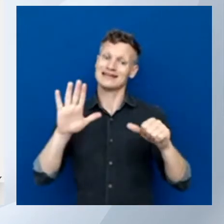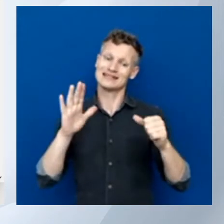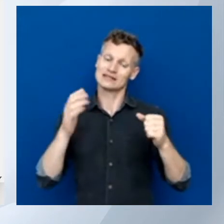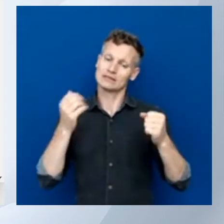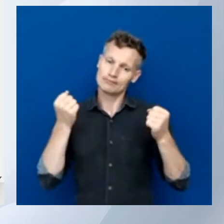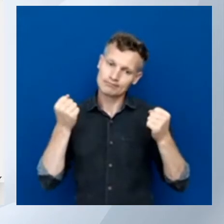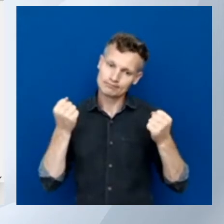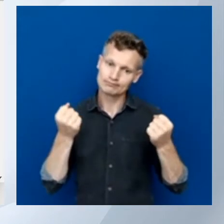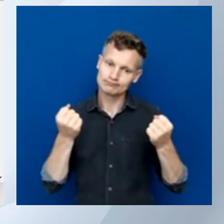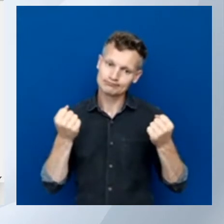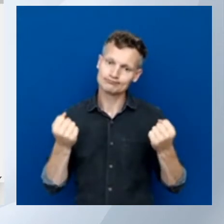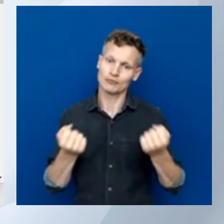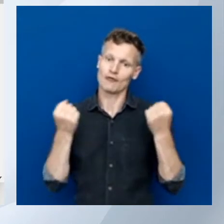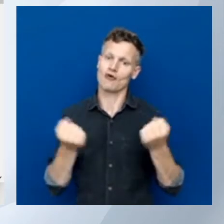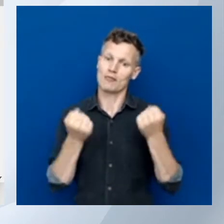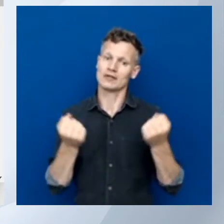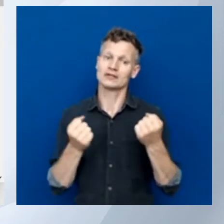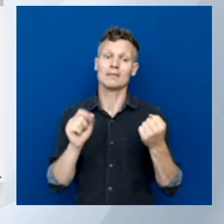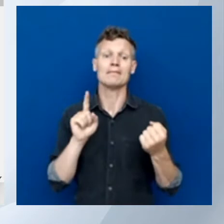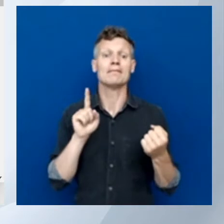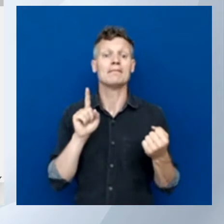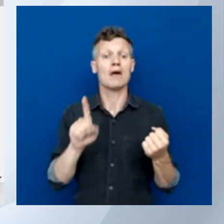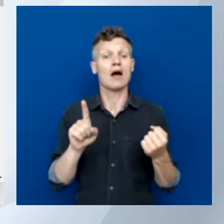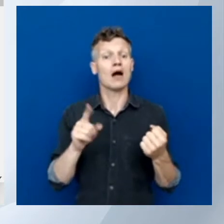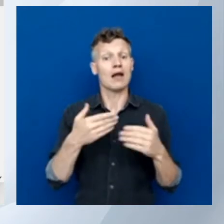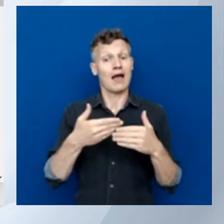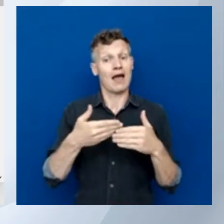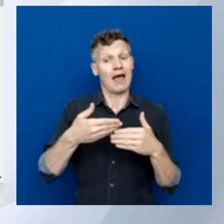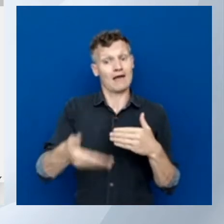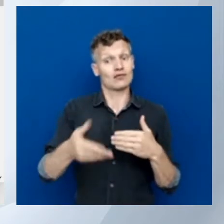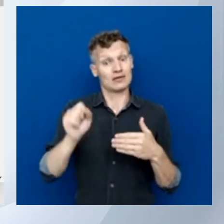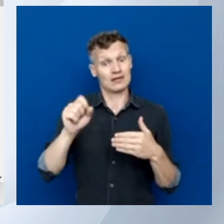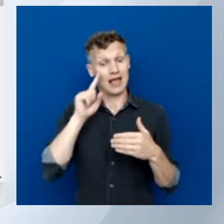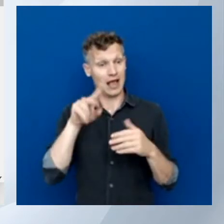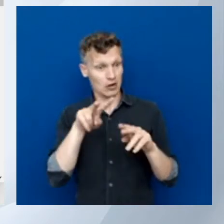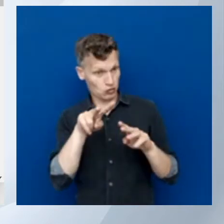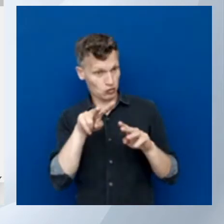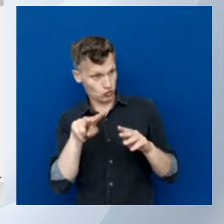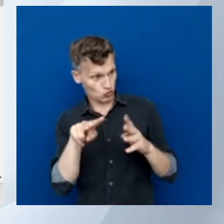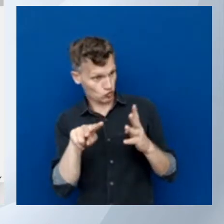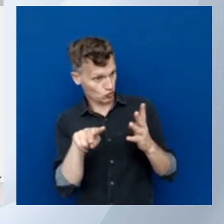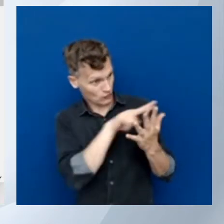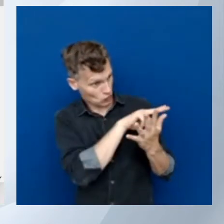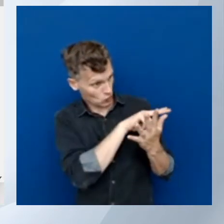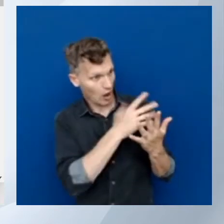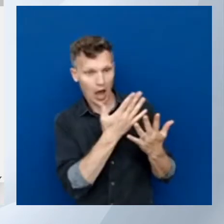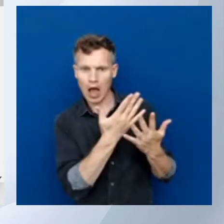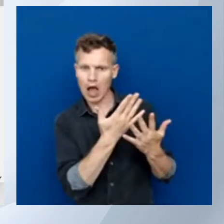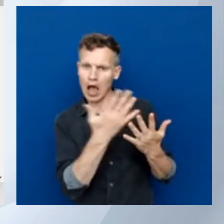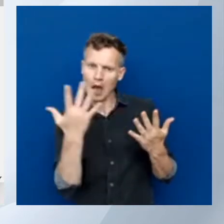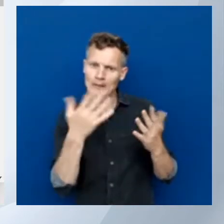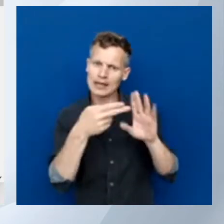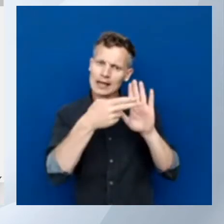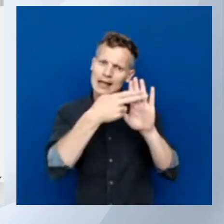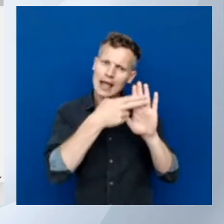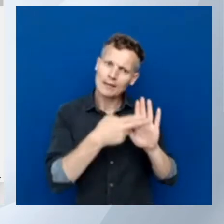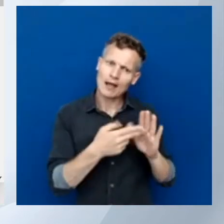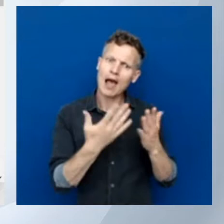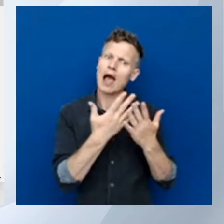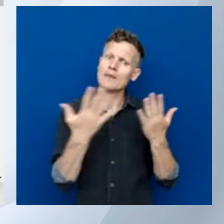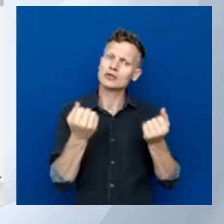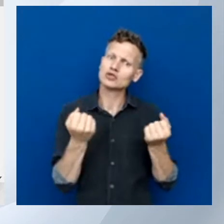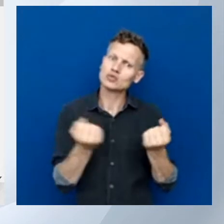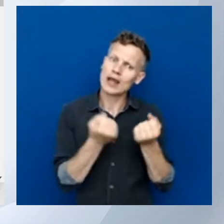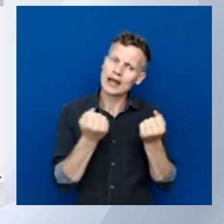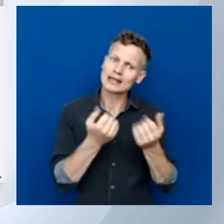the number of labels that we are working with, how many training examples we have, and how many testing examples we have.